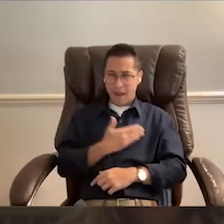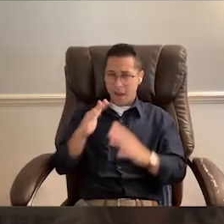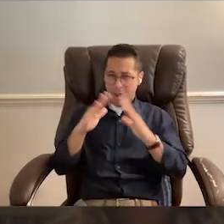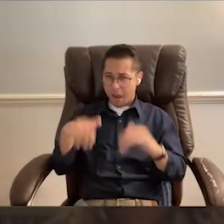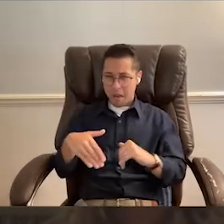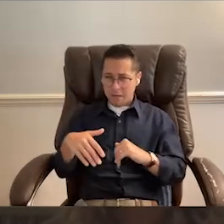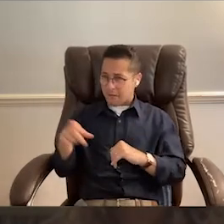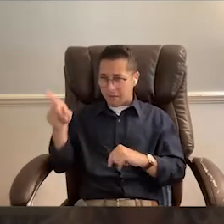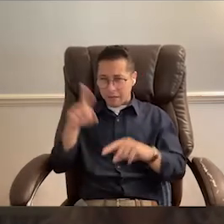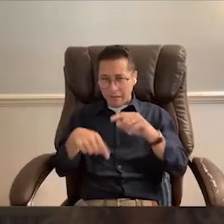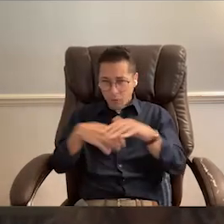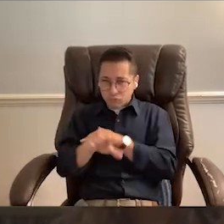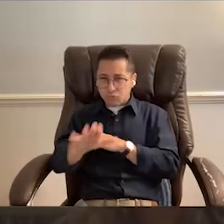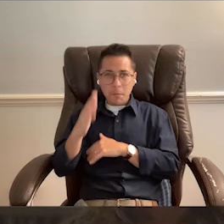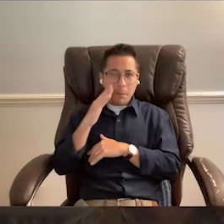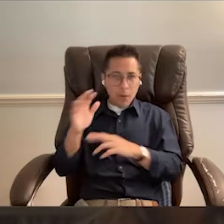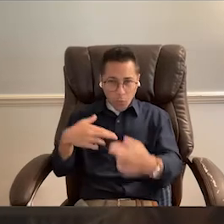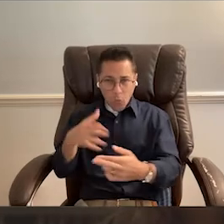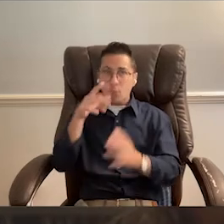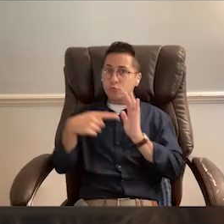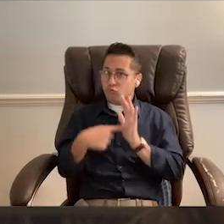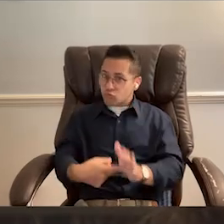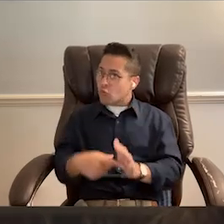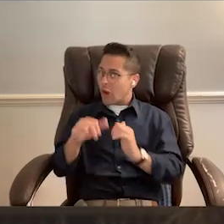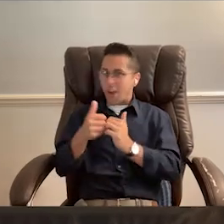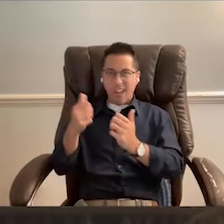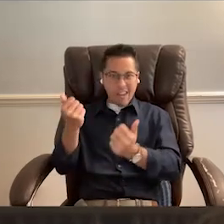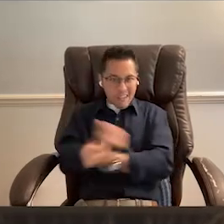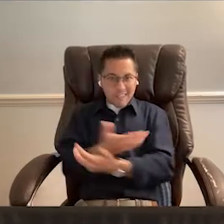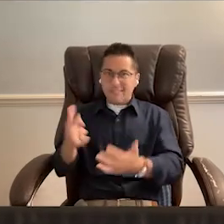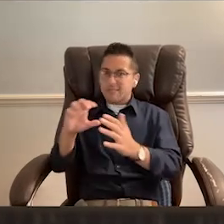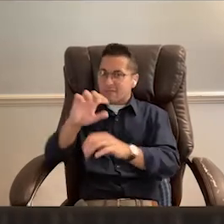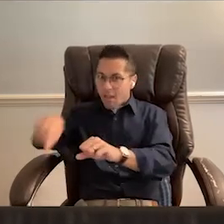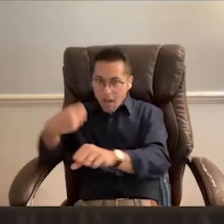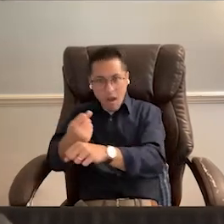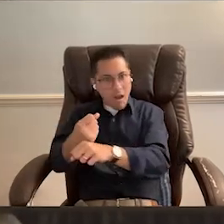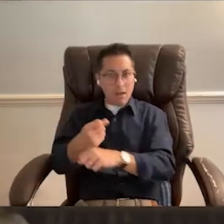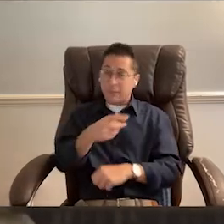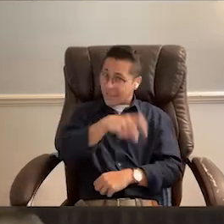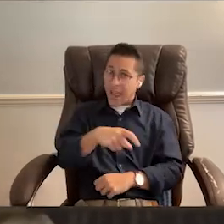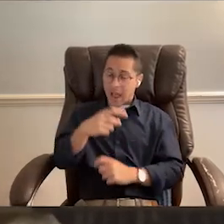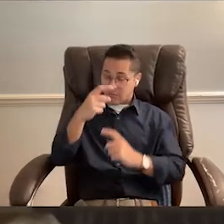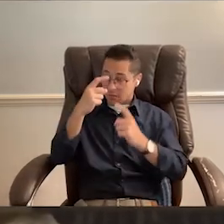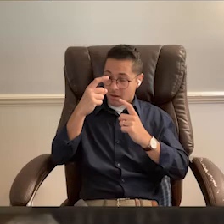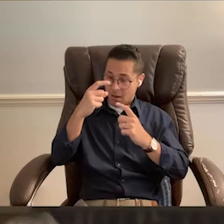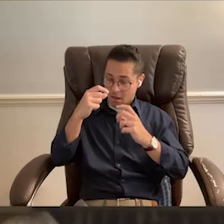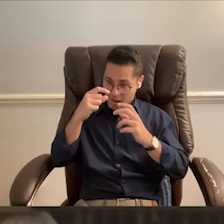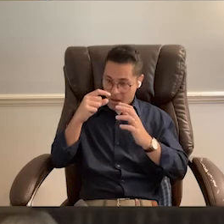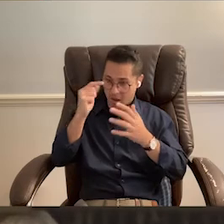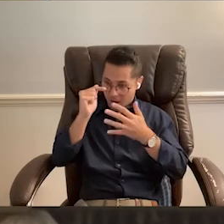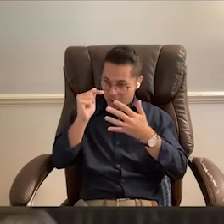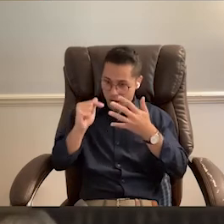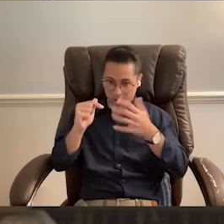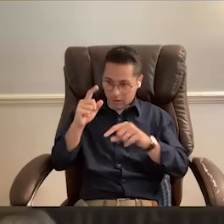that it's not going to happen. Mhm. That little boy's not going to be able to come to our house, You know? and he's not going to be able to get into your bedroom. And And we're going to show you how Mhm.